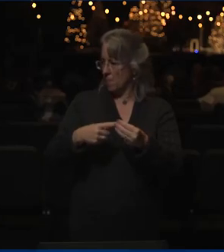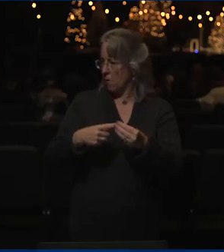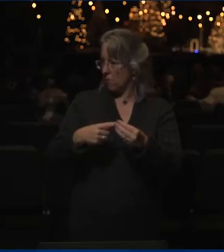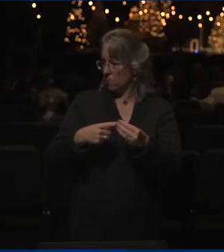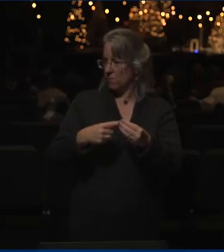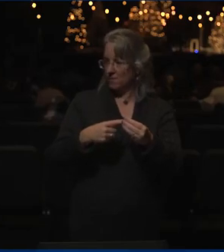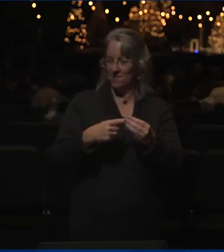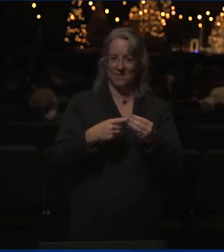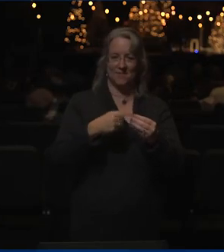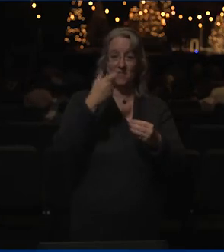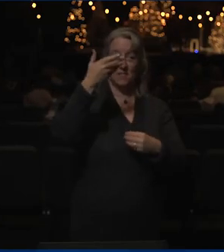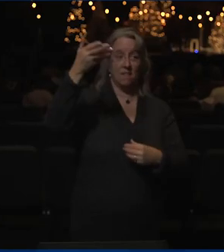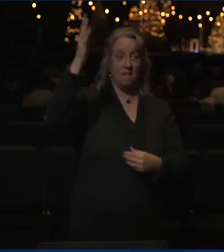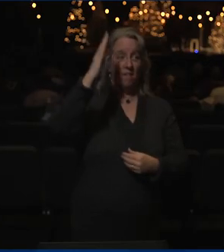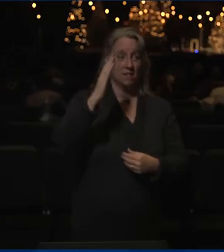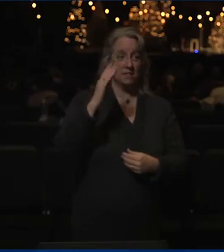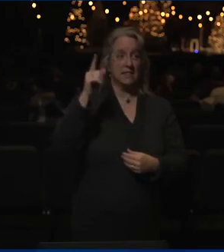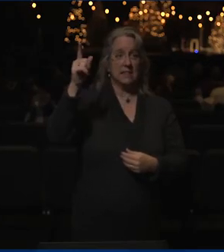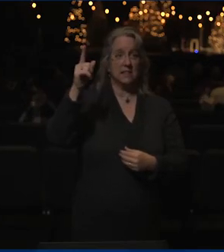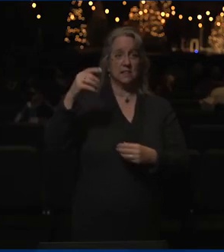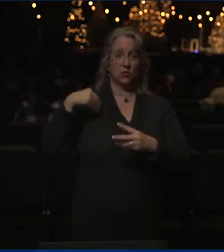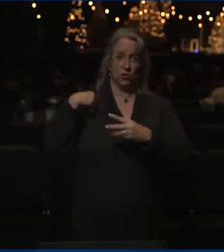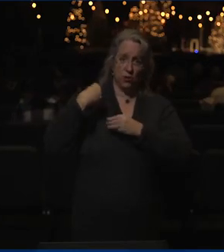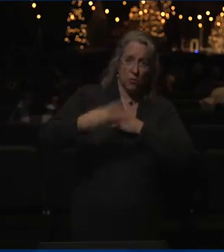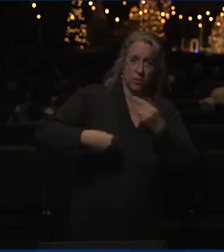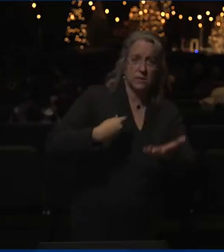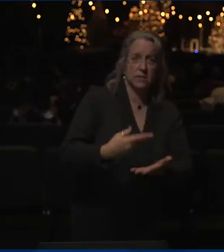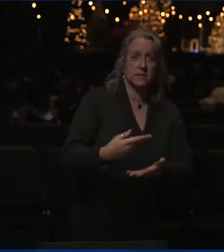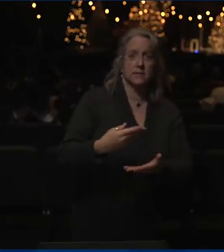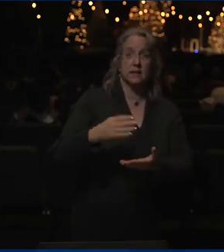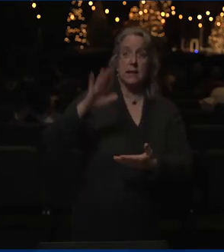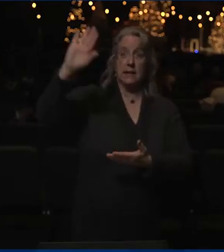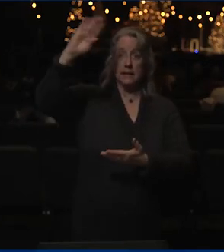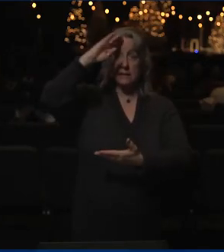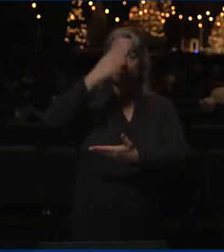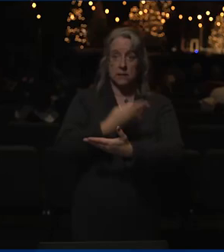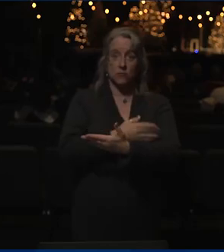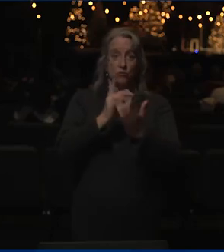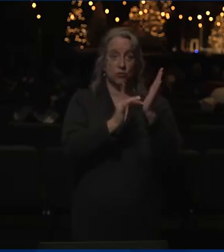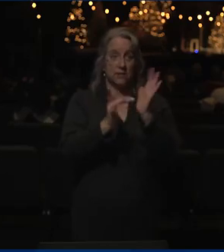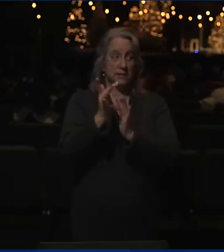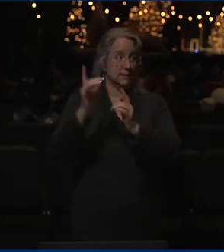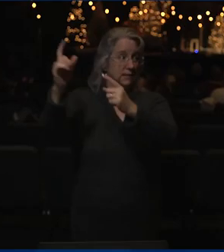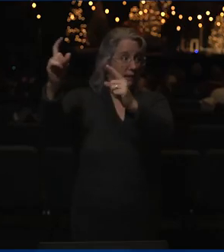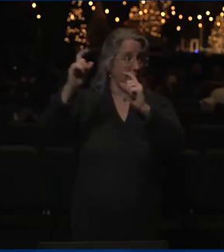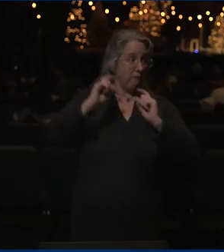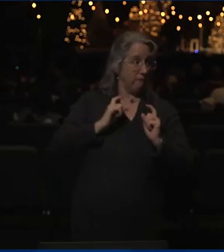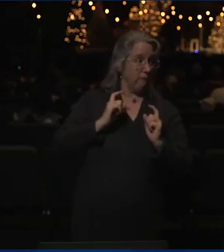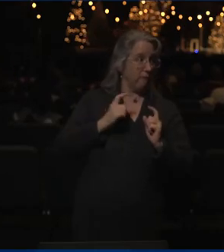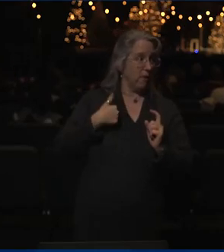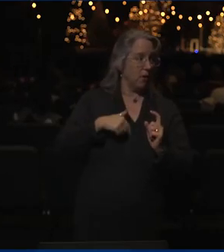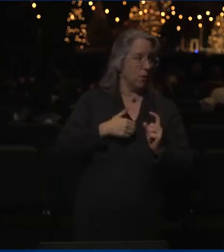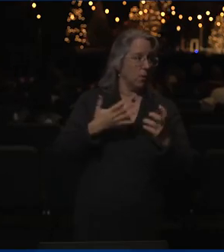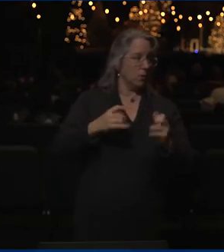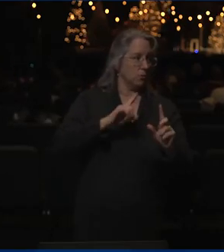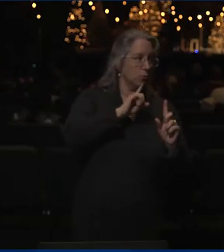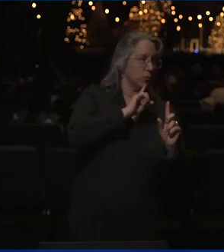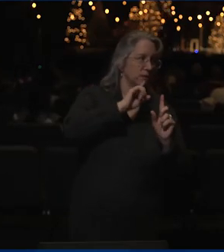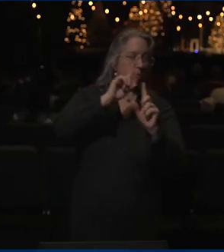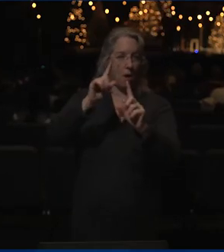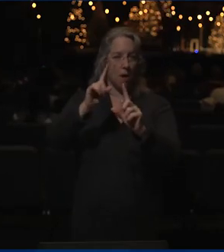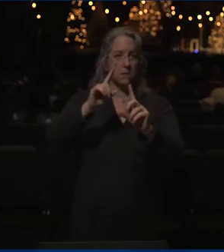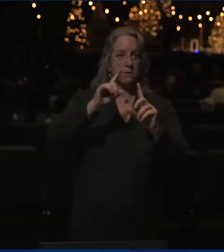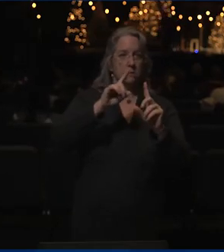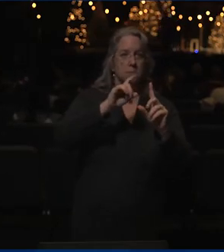us through his son, Jesus Christ. And so in response, we want to be generous as well. And for us as a church here at